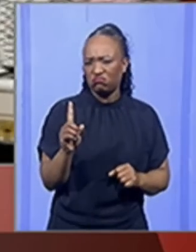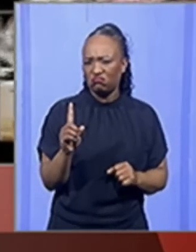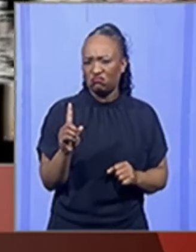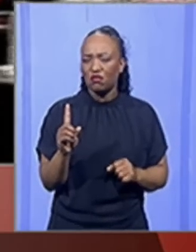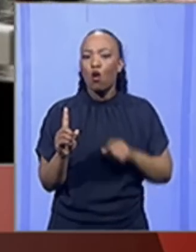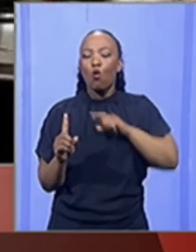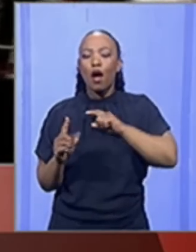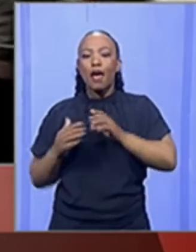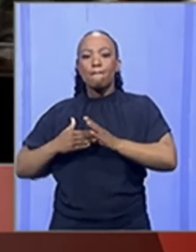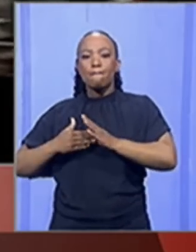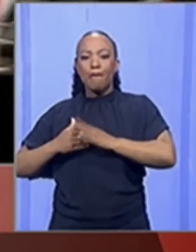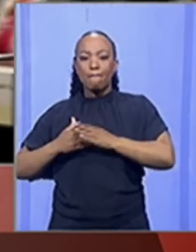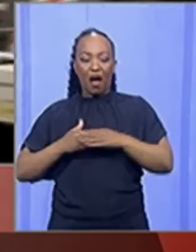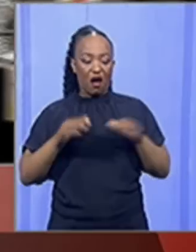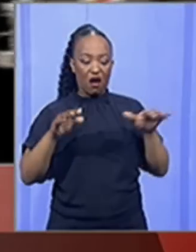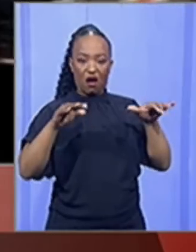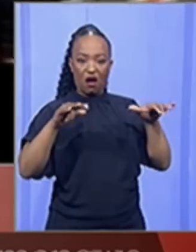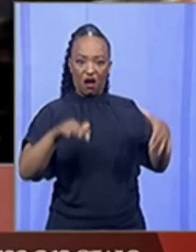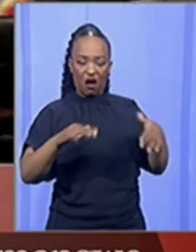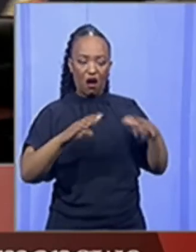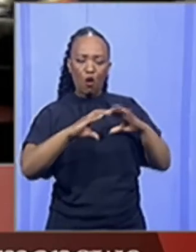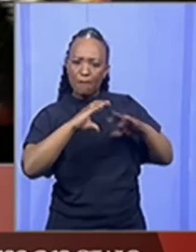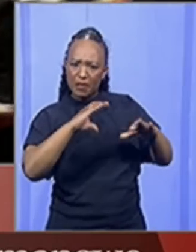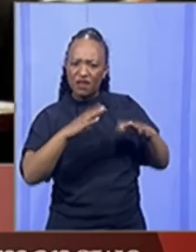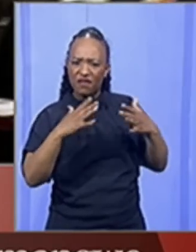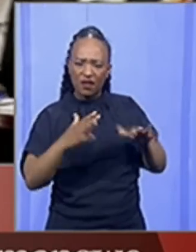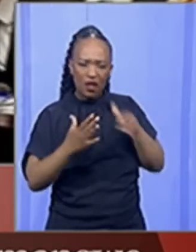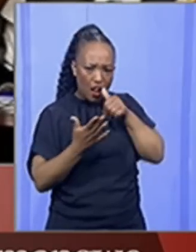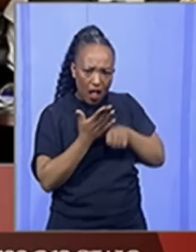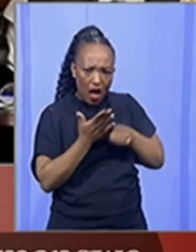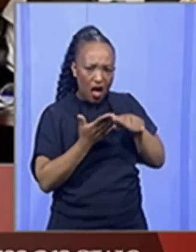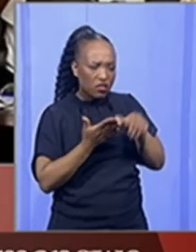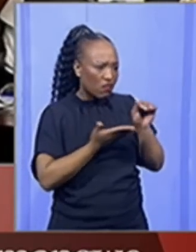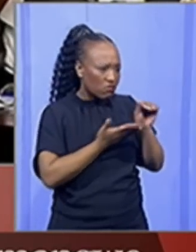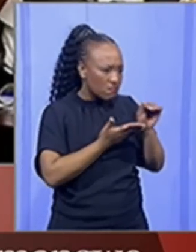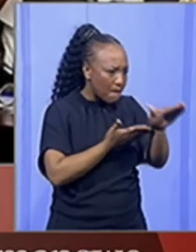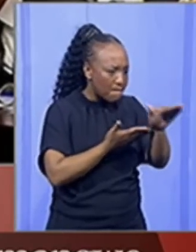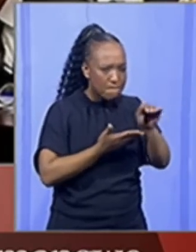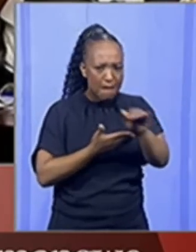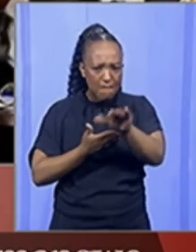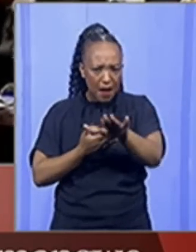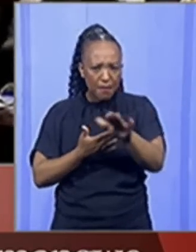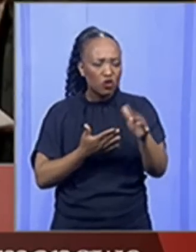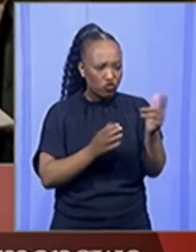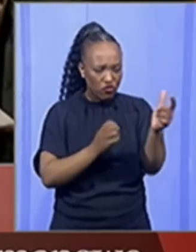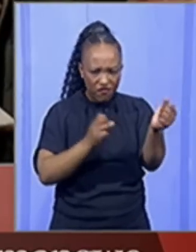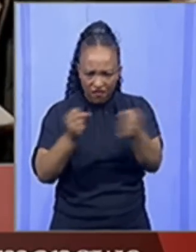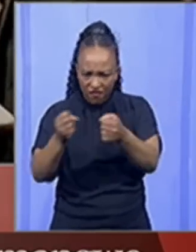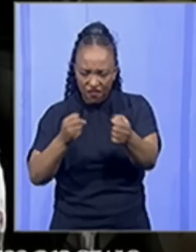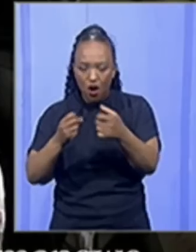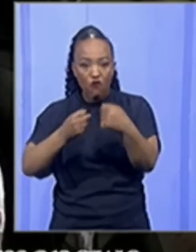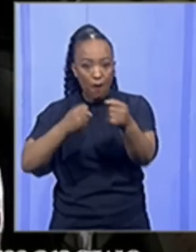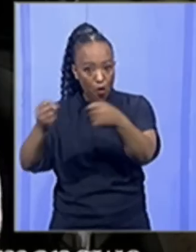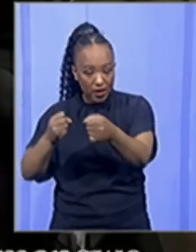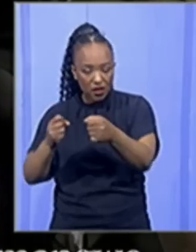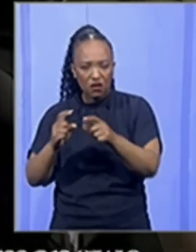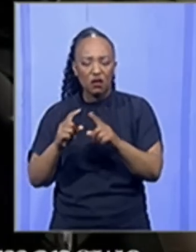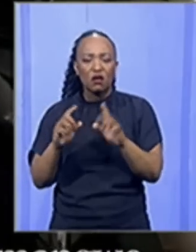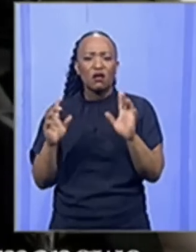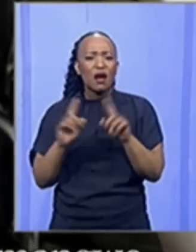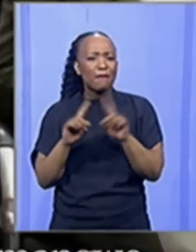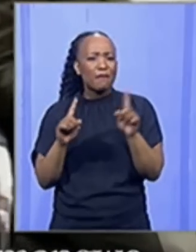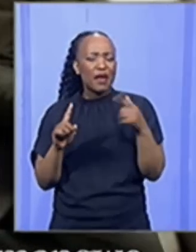it was communicated to them. They did receive letters. So it cannot be something of some sort of an epiphany